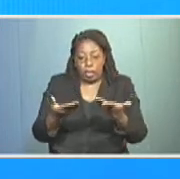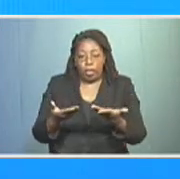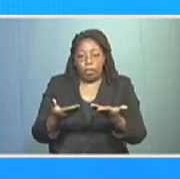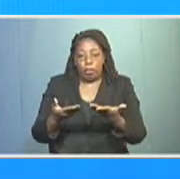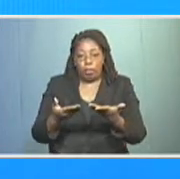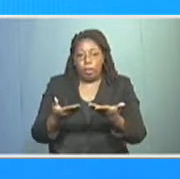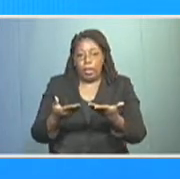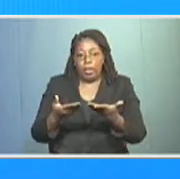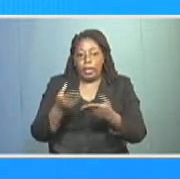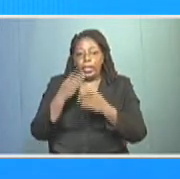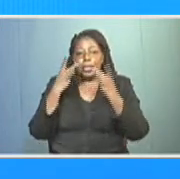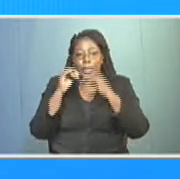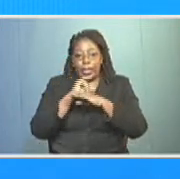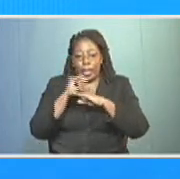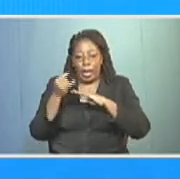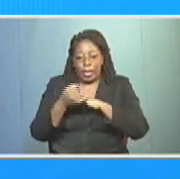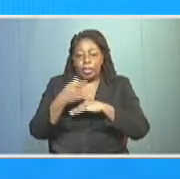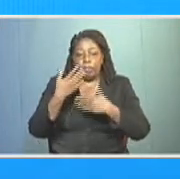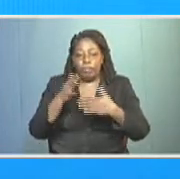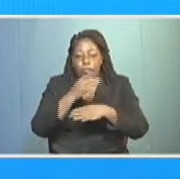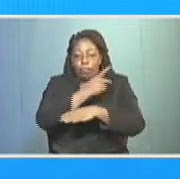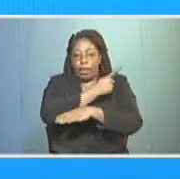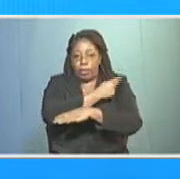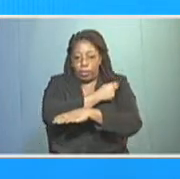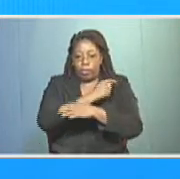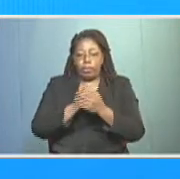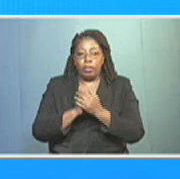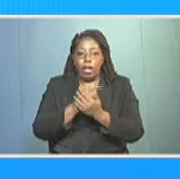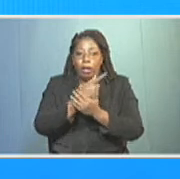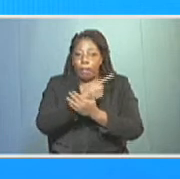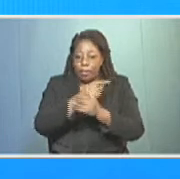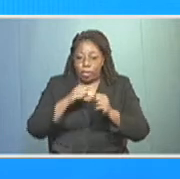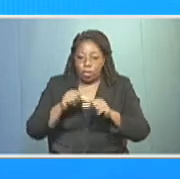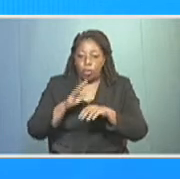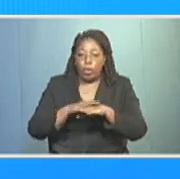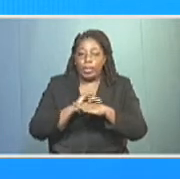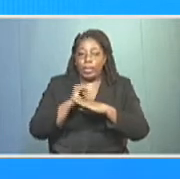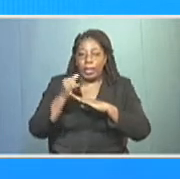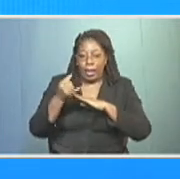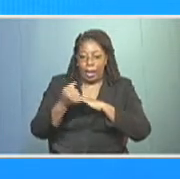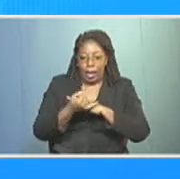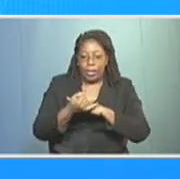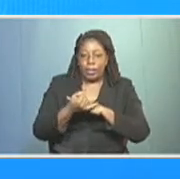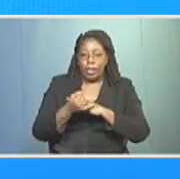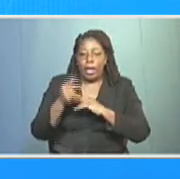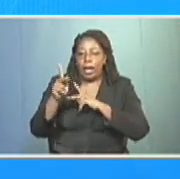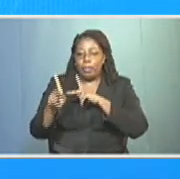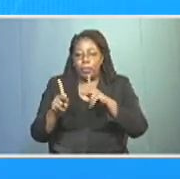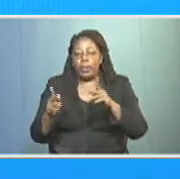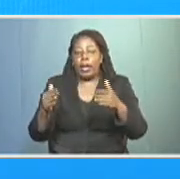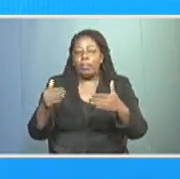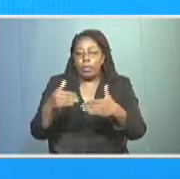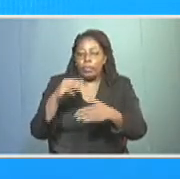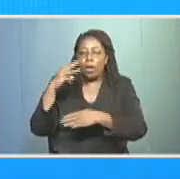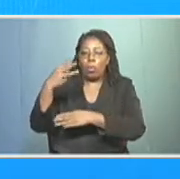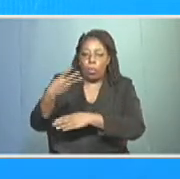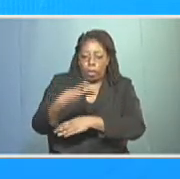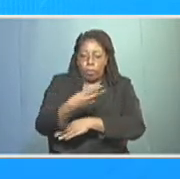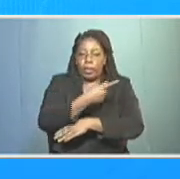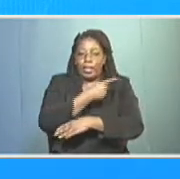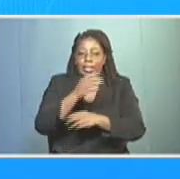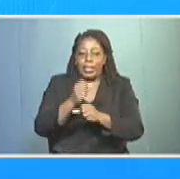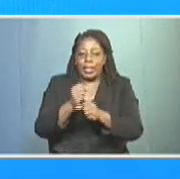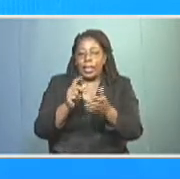vaccinated. Vaccination continues on the island, and residents are embracing the opportunity and taking advantage of